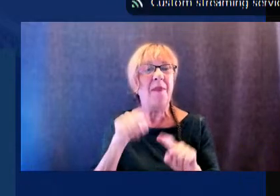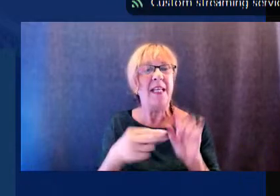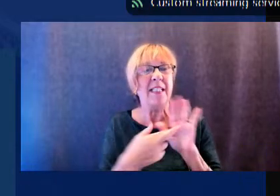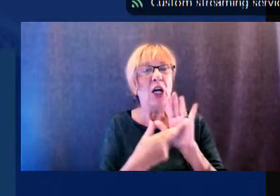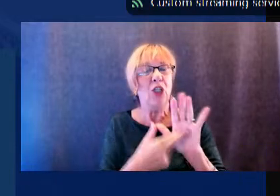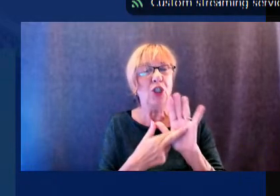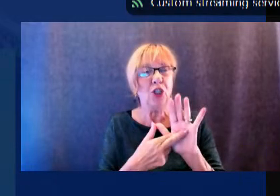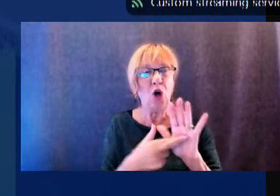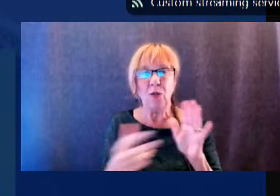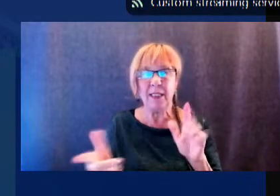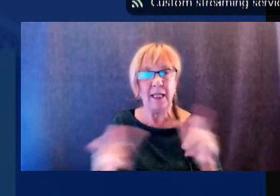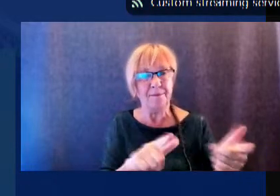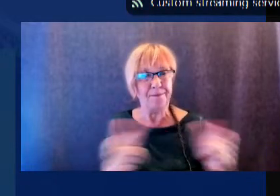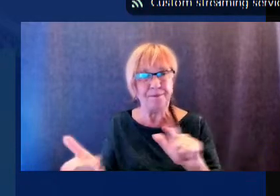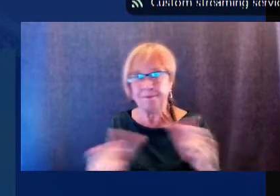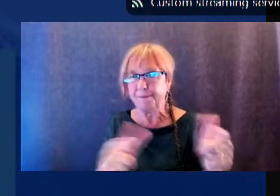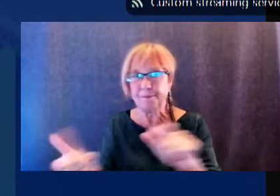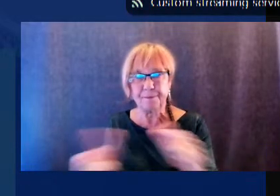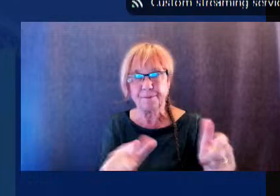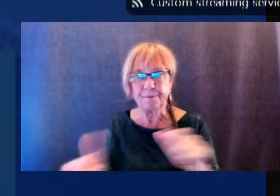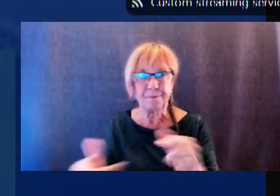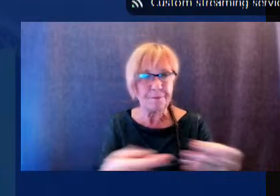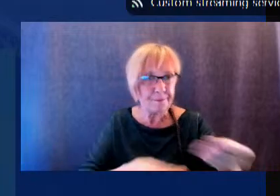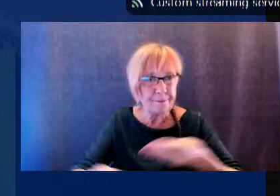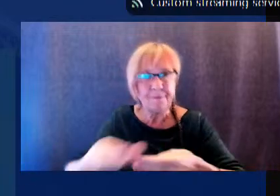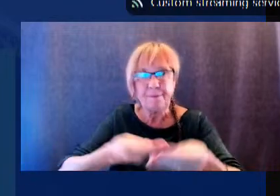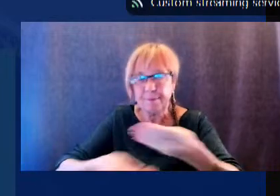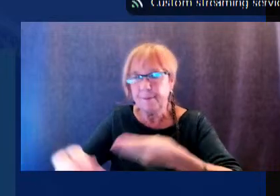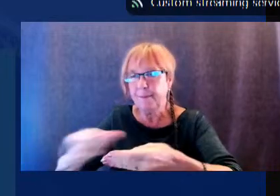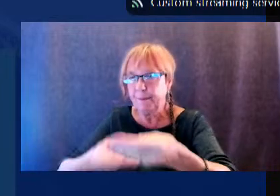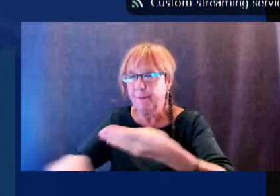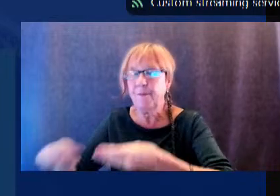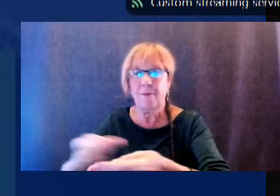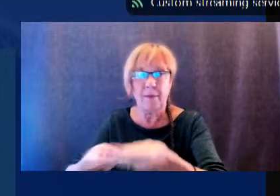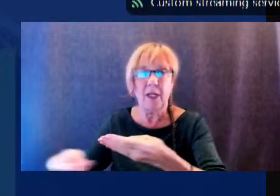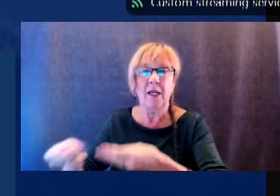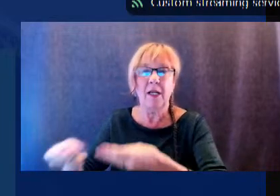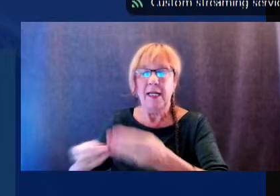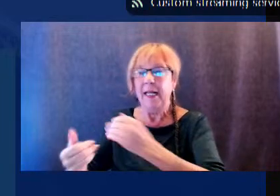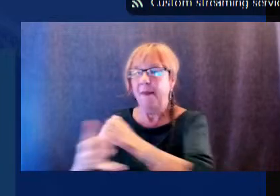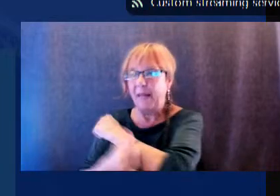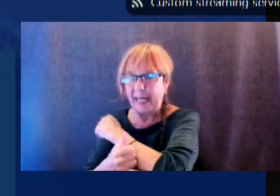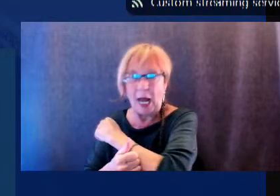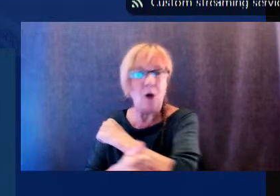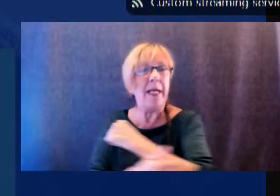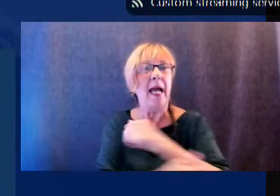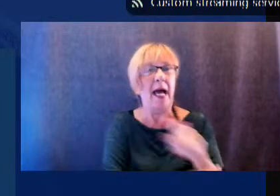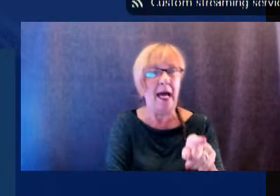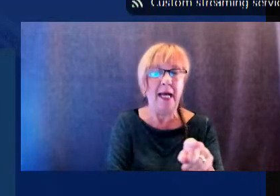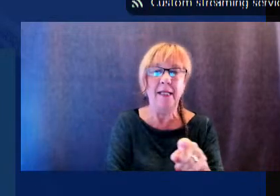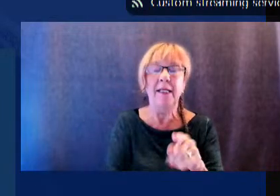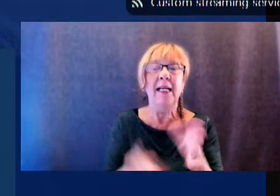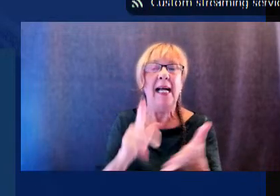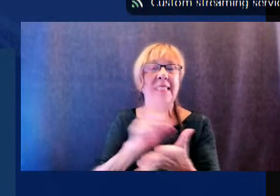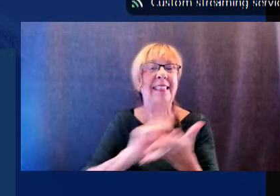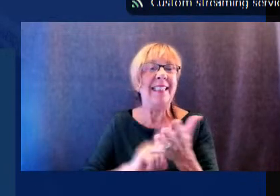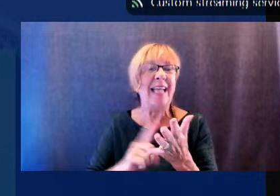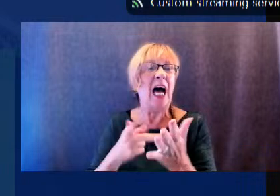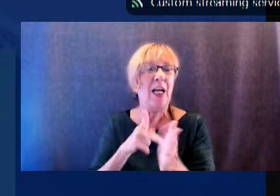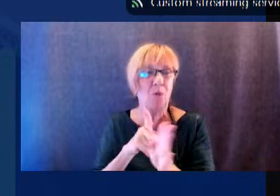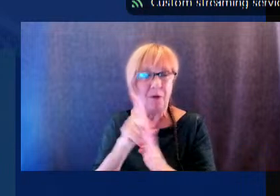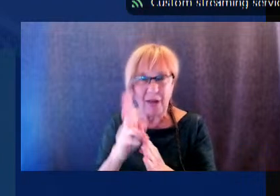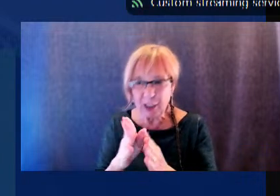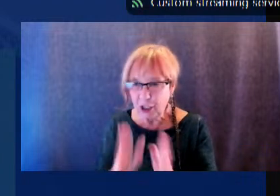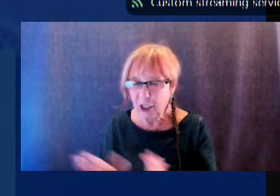and forth nature of the rebuild process between the county and design professionals. And if we can move to the